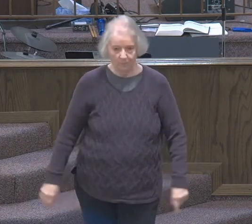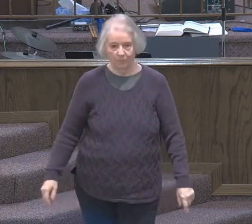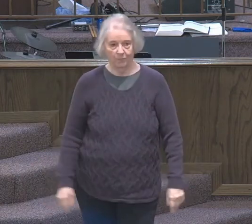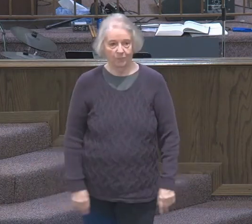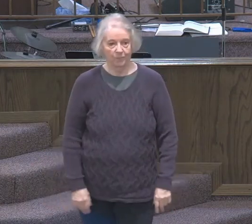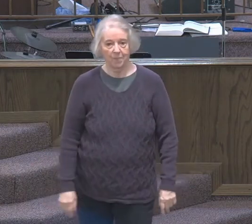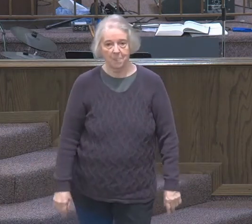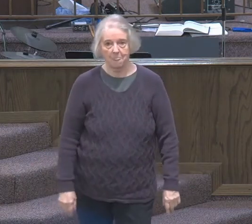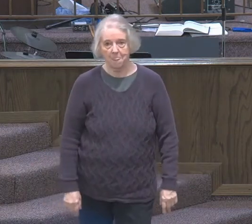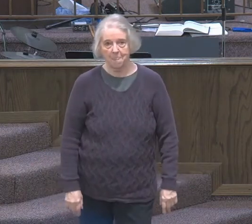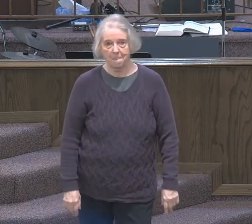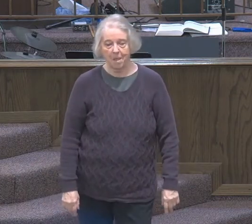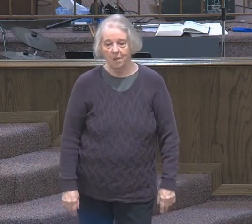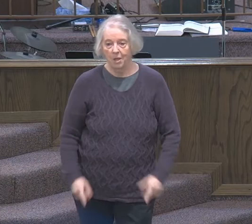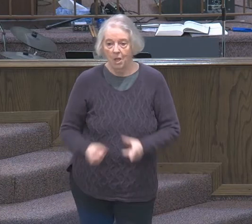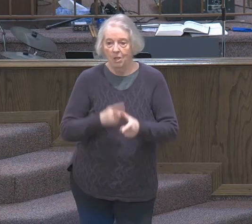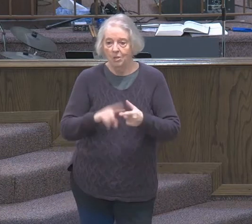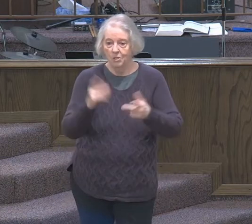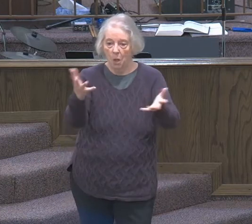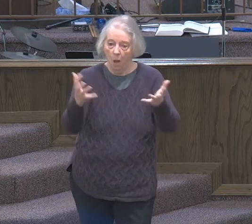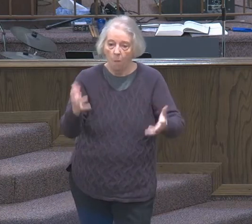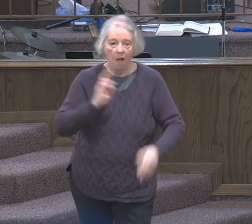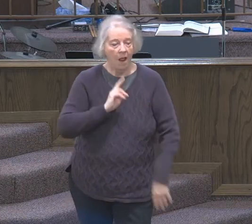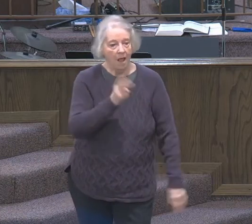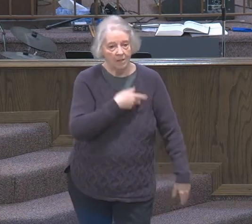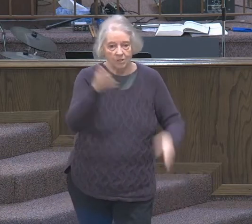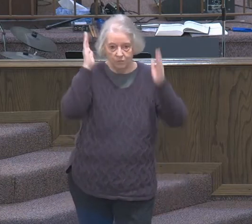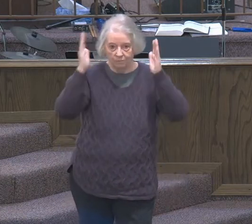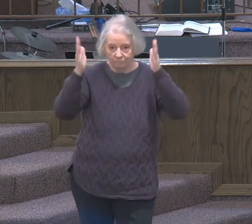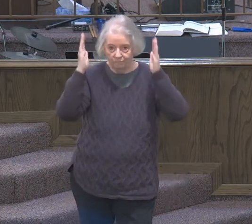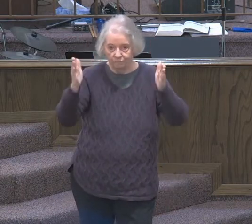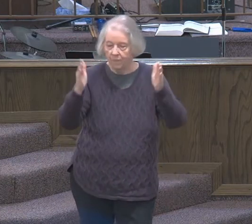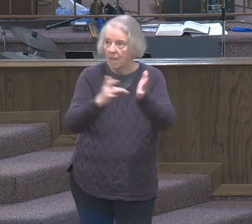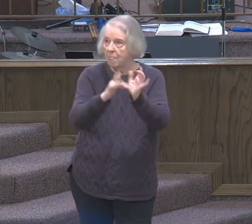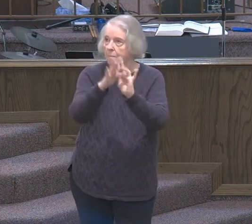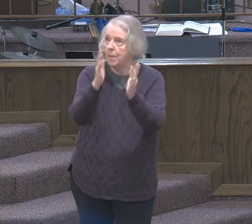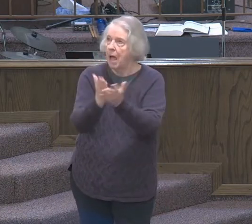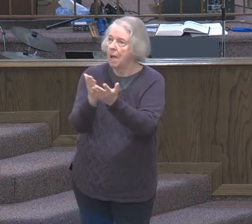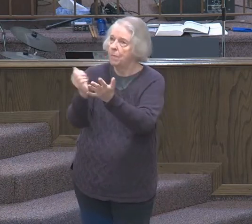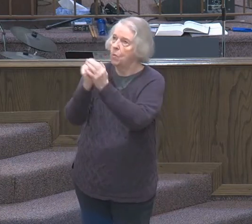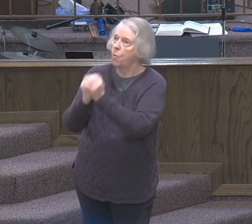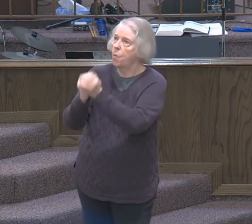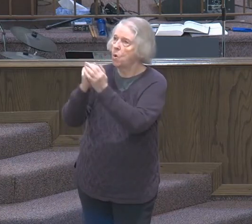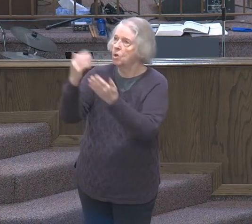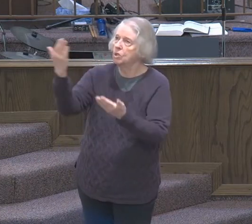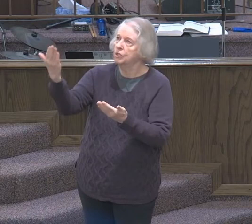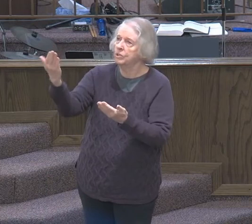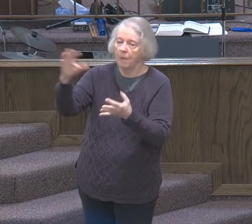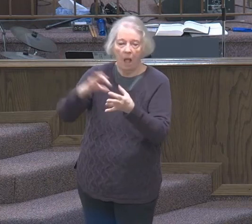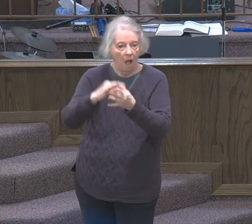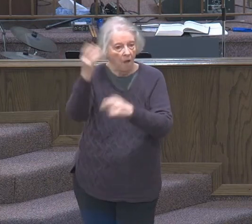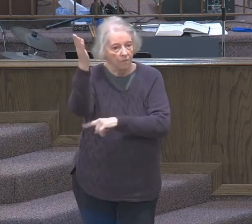So I want us to center on the biblical worship of God, the worth that we ascribe to God and